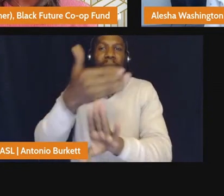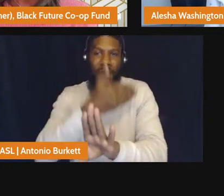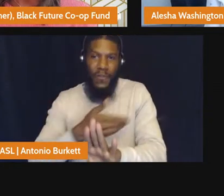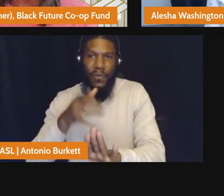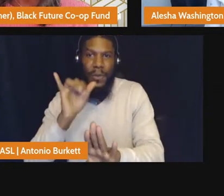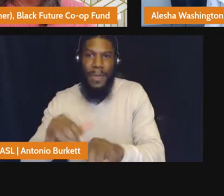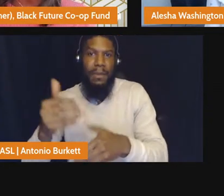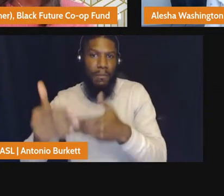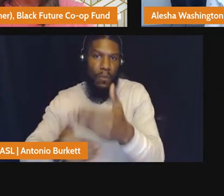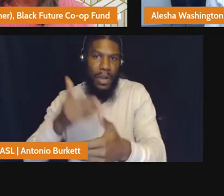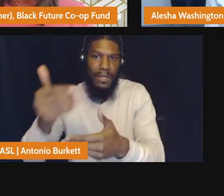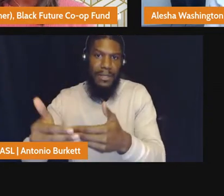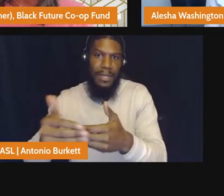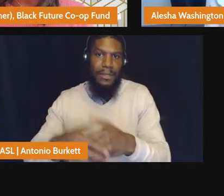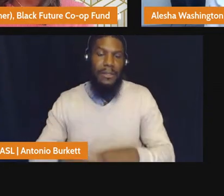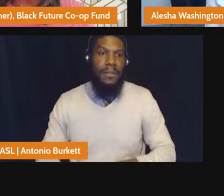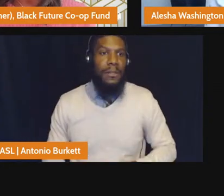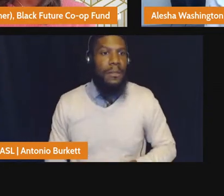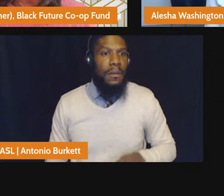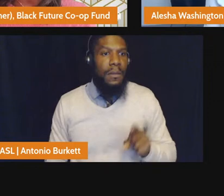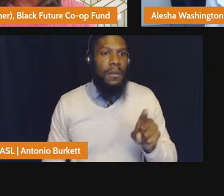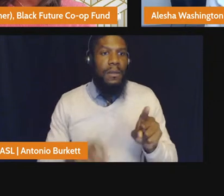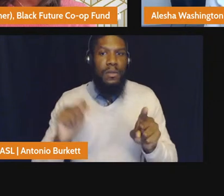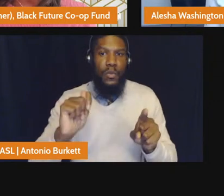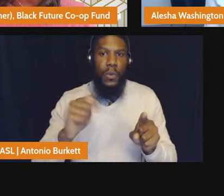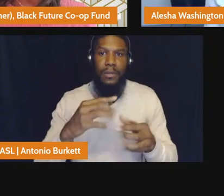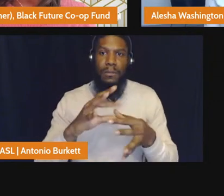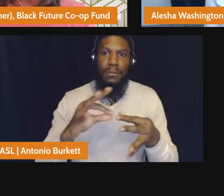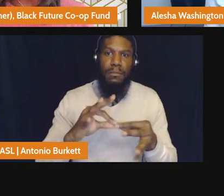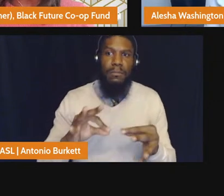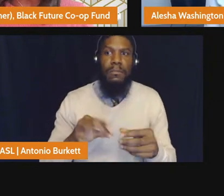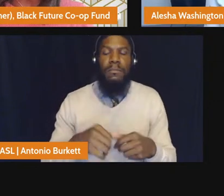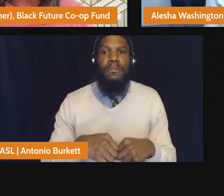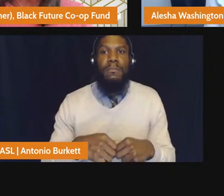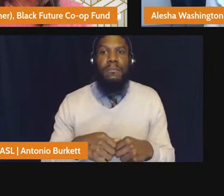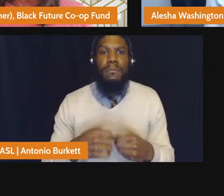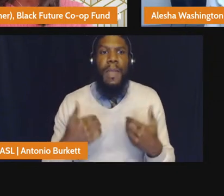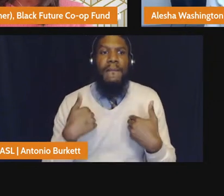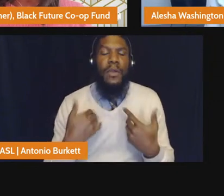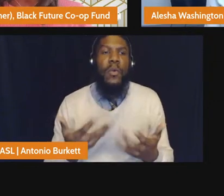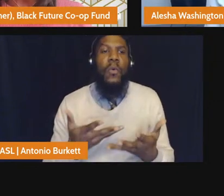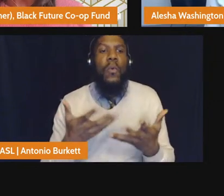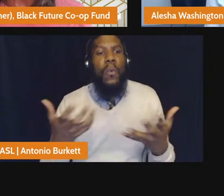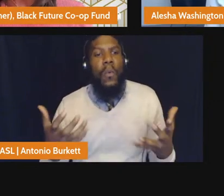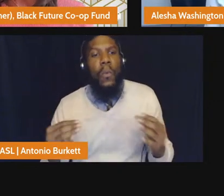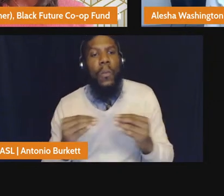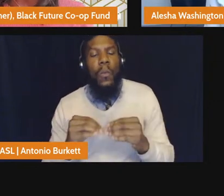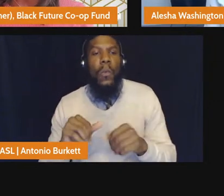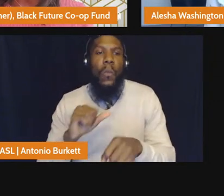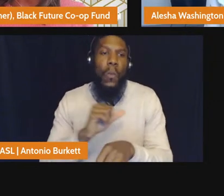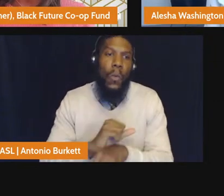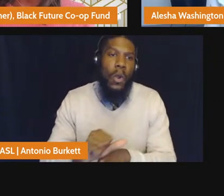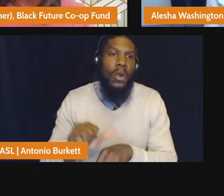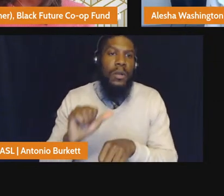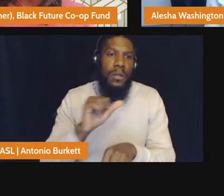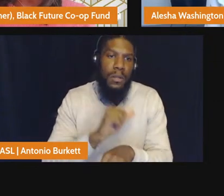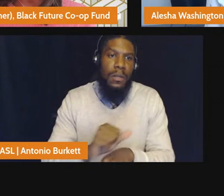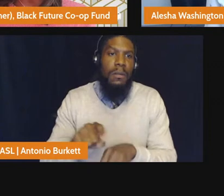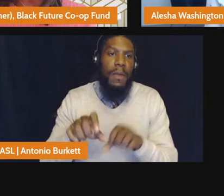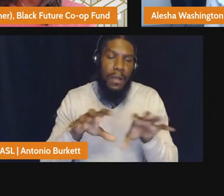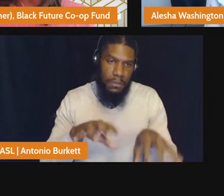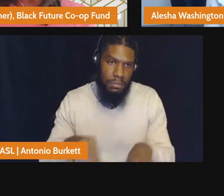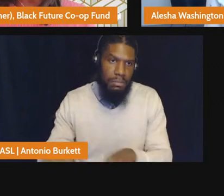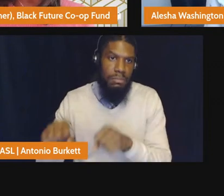We have so much more work to do, but I feel very hopeful knowing the type